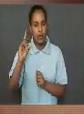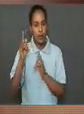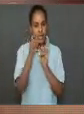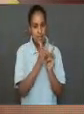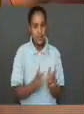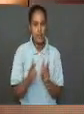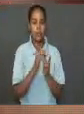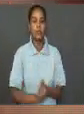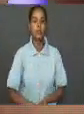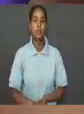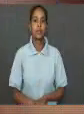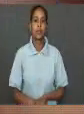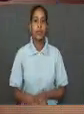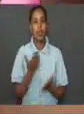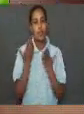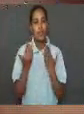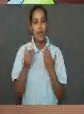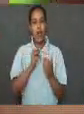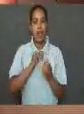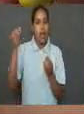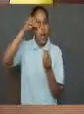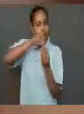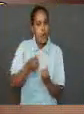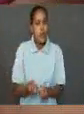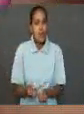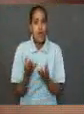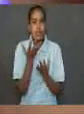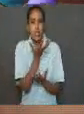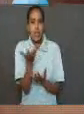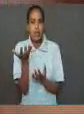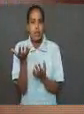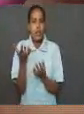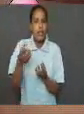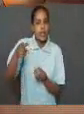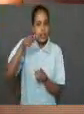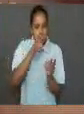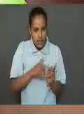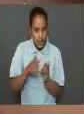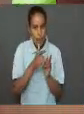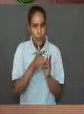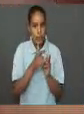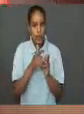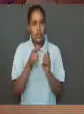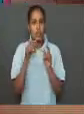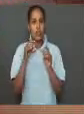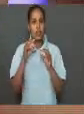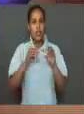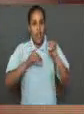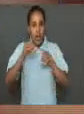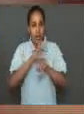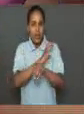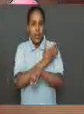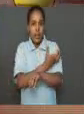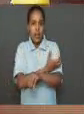system. If I add more substance to a system, the kinetic